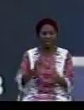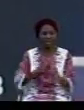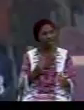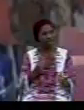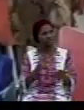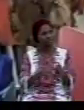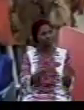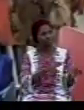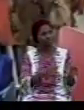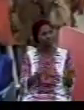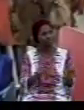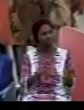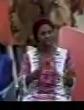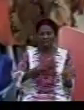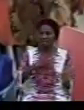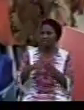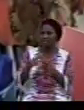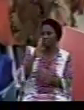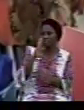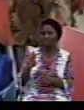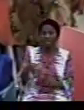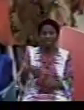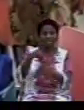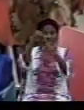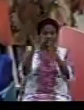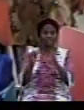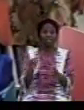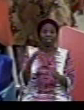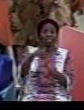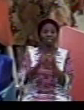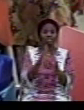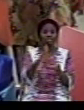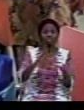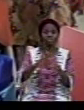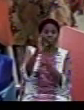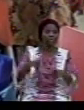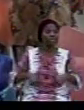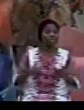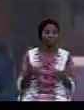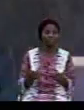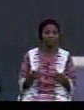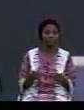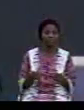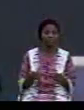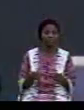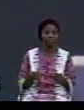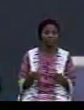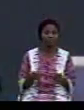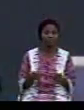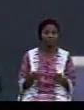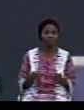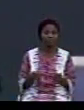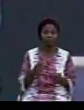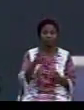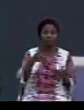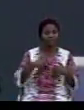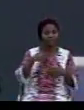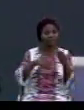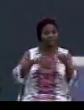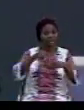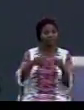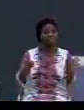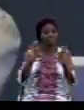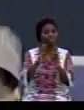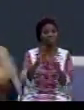I want to be, especially in your spiritual life. You've read about other people. You've heard about